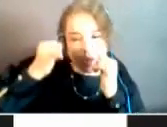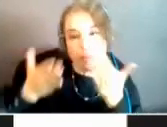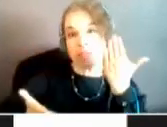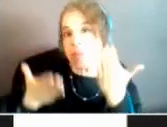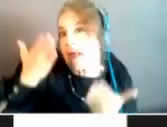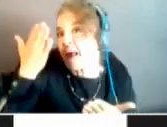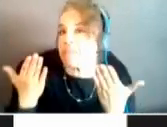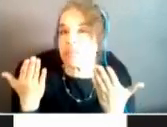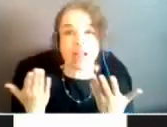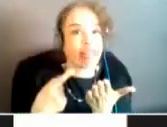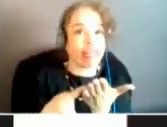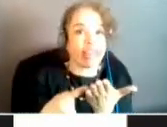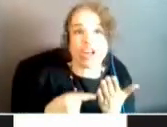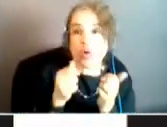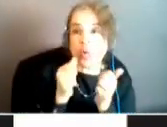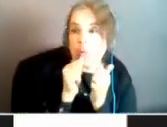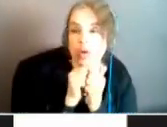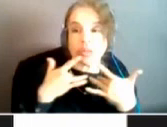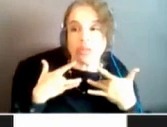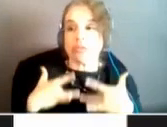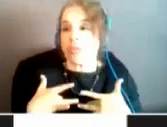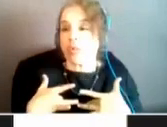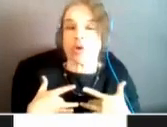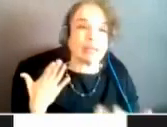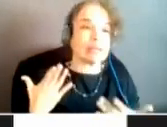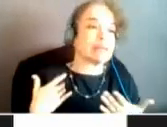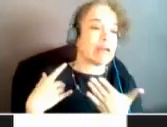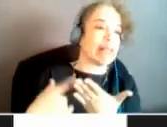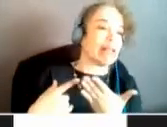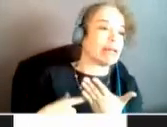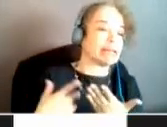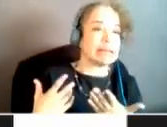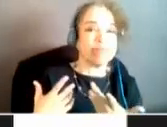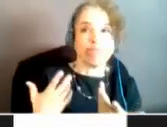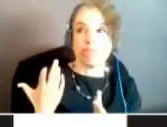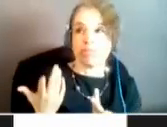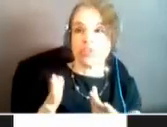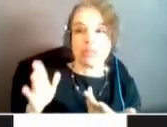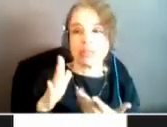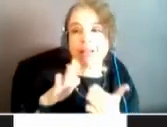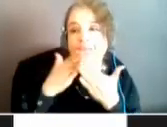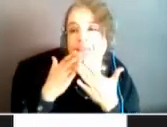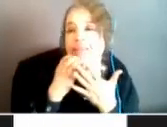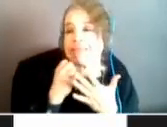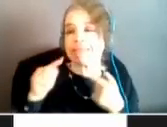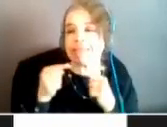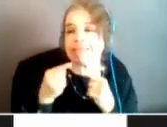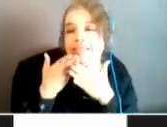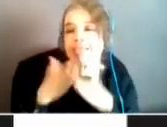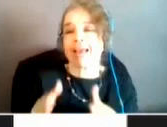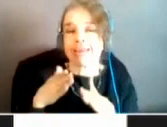be, you know, dealing with depression, who might be dealing with, you know, grief and loss. And I think during